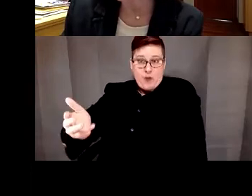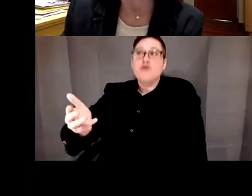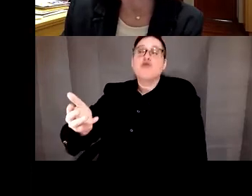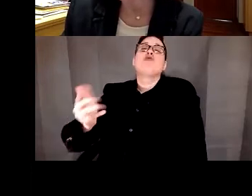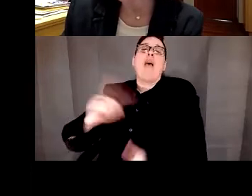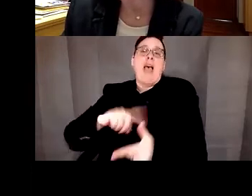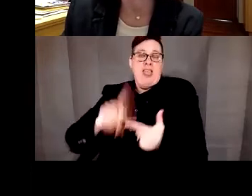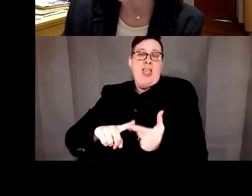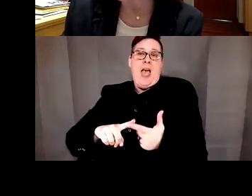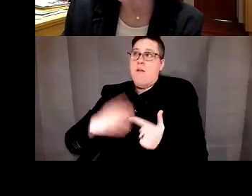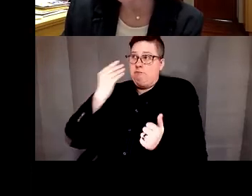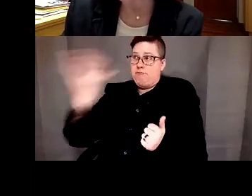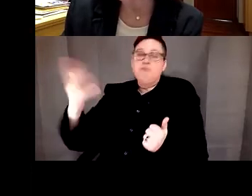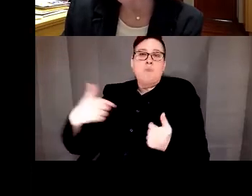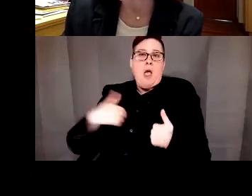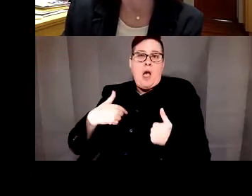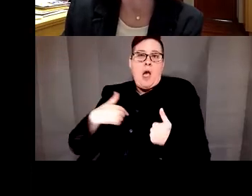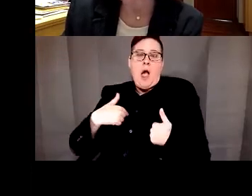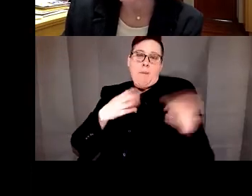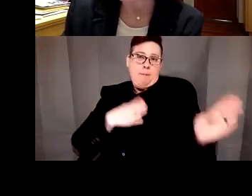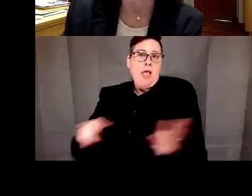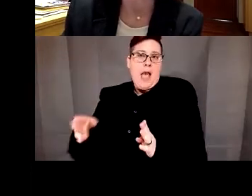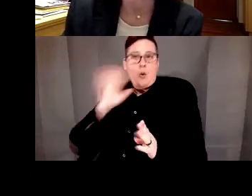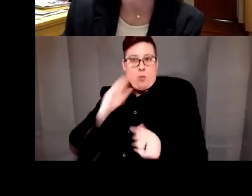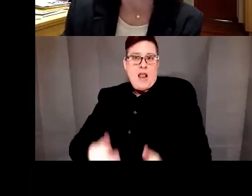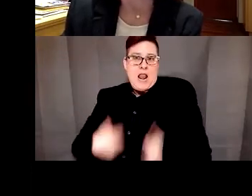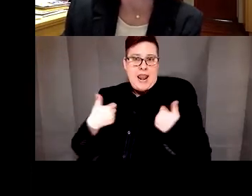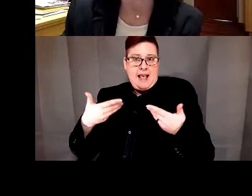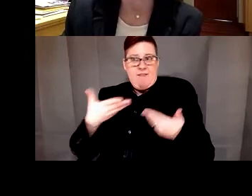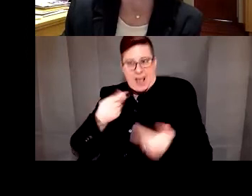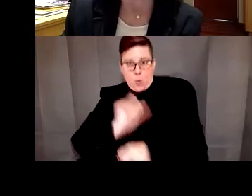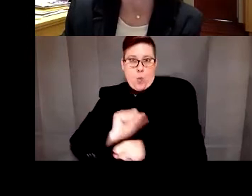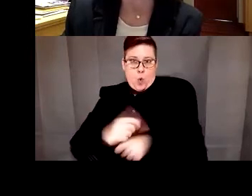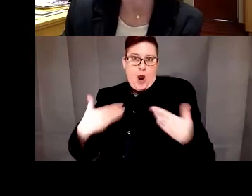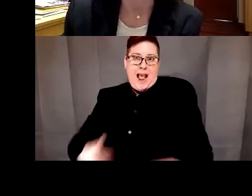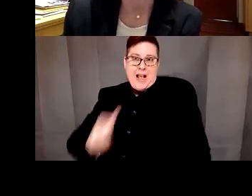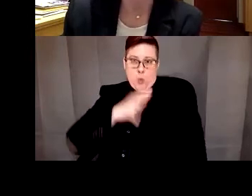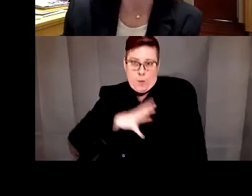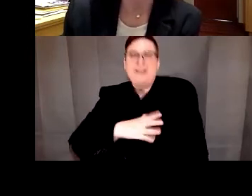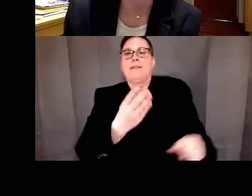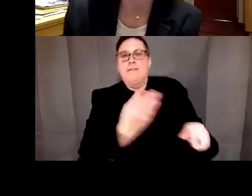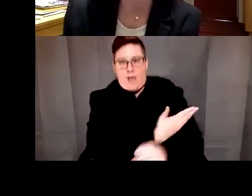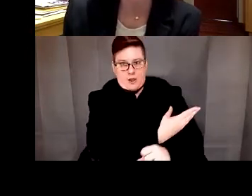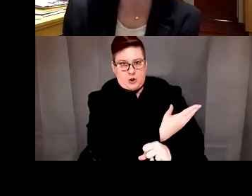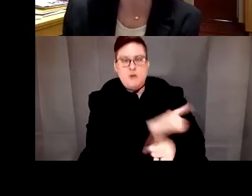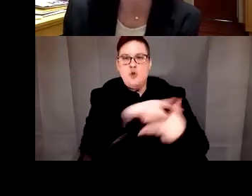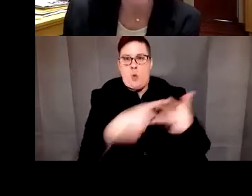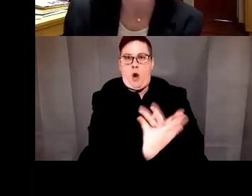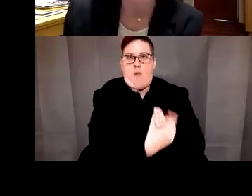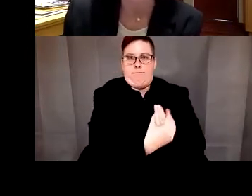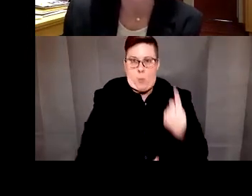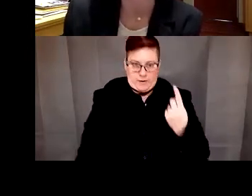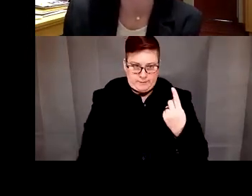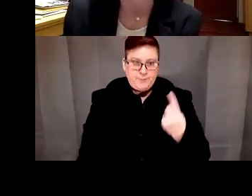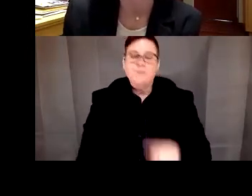subsequently, she informed the employer that she planned to live and work as a woman. And what the ruling